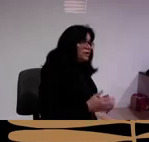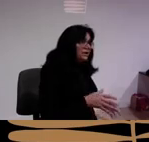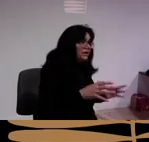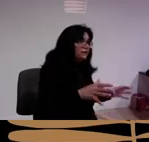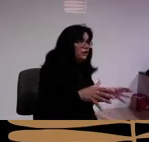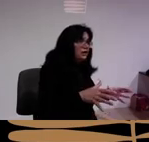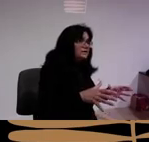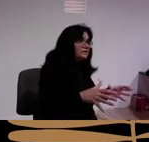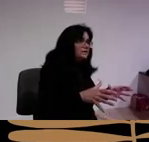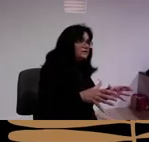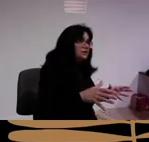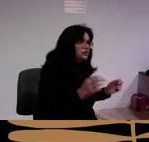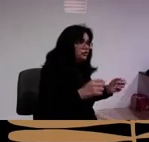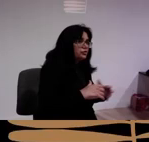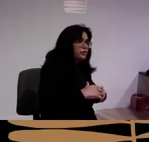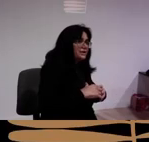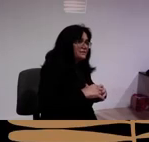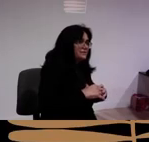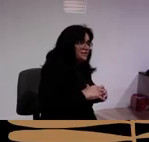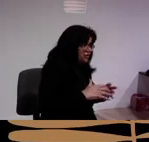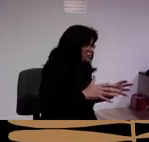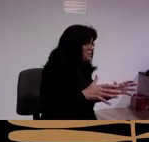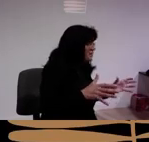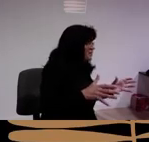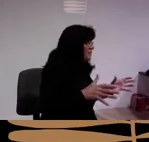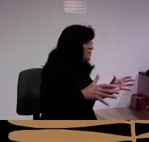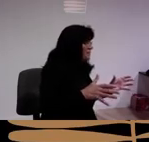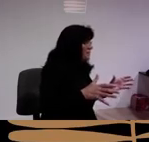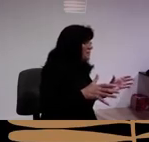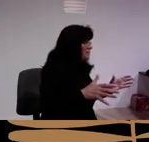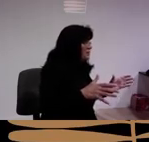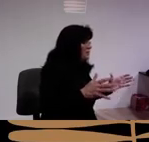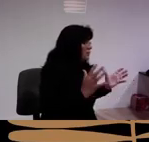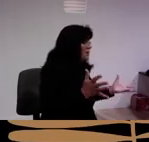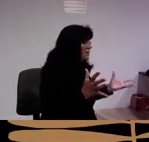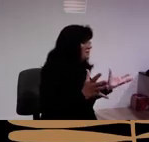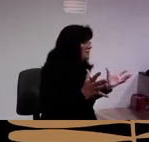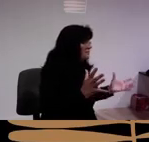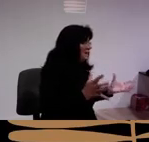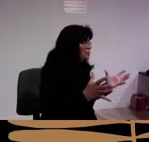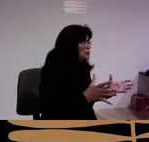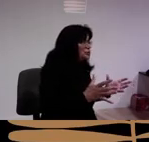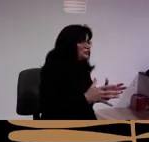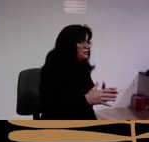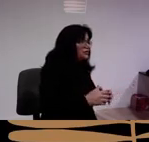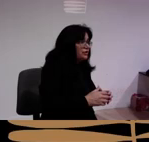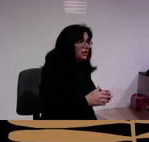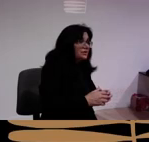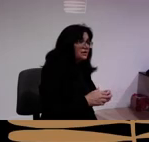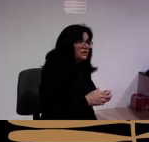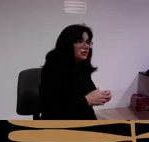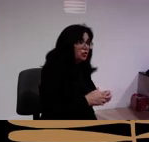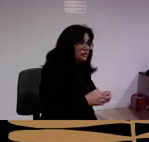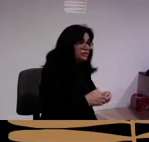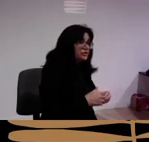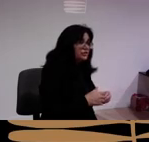If we can't find a story to tell together around Aboriginal and Torres Strait